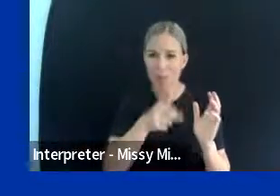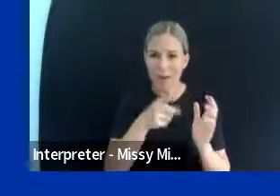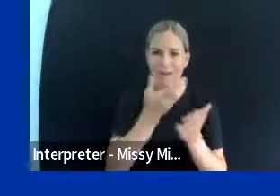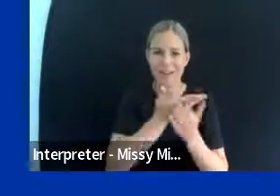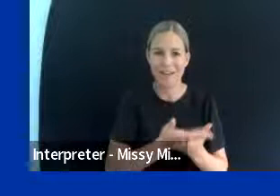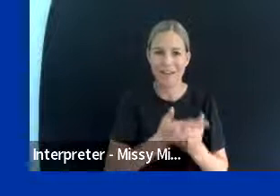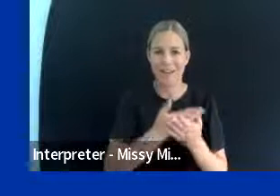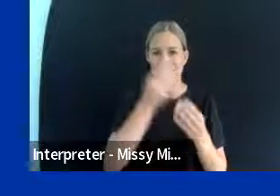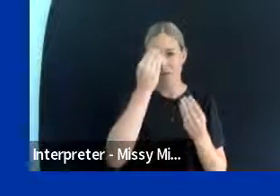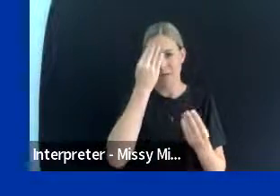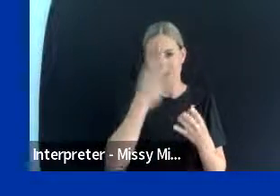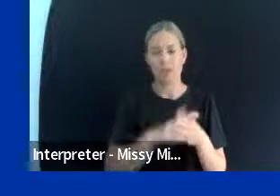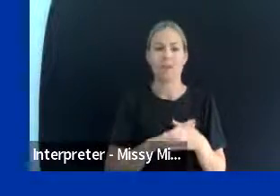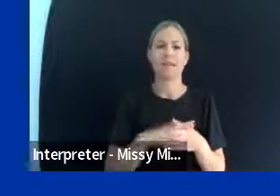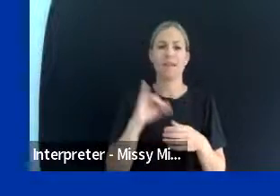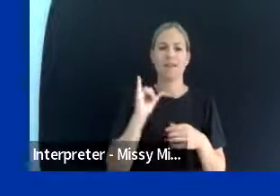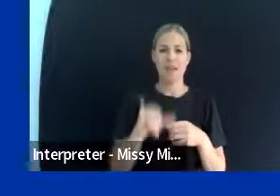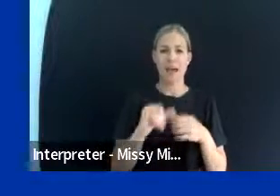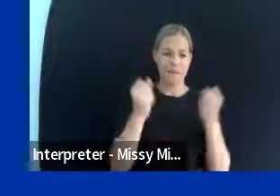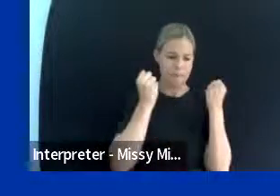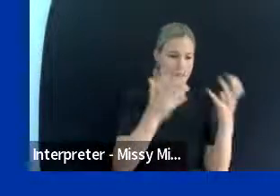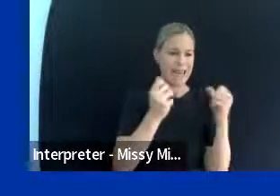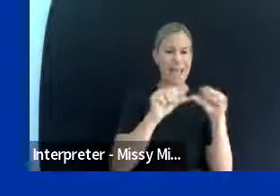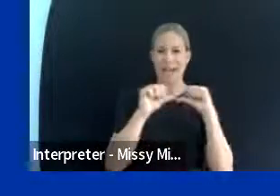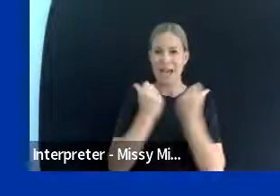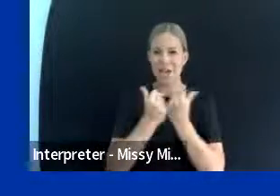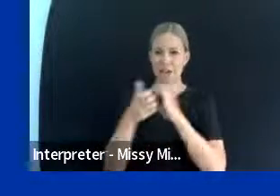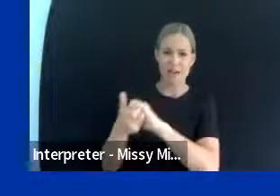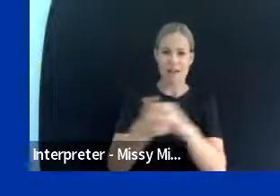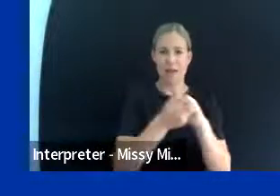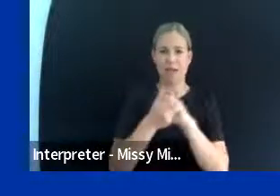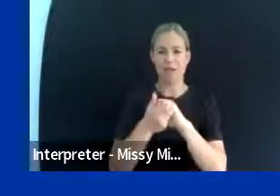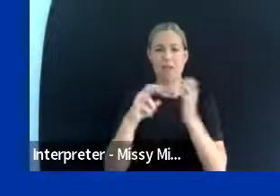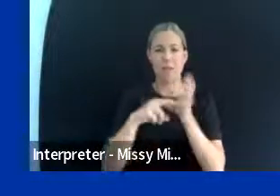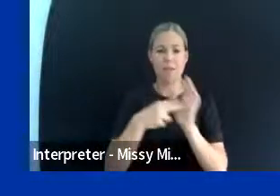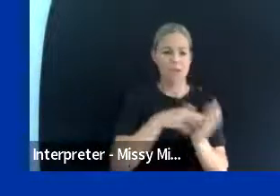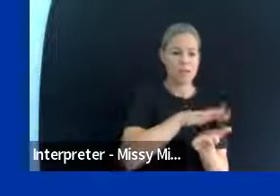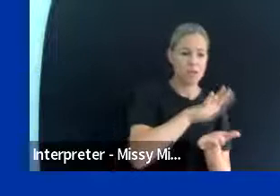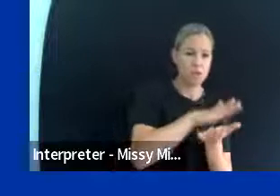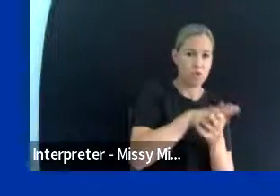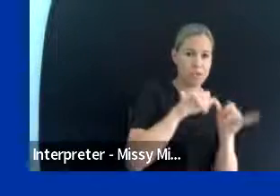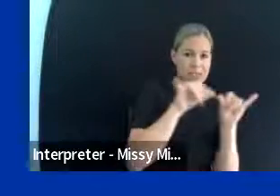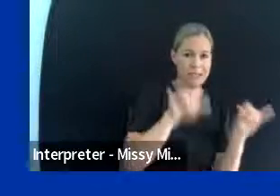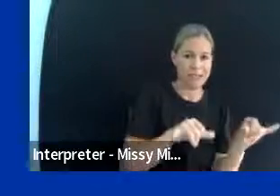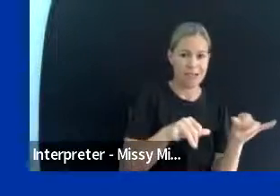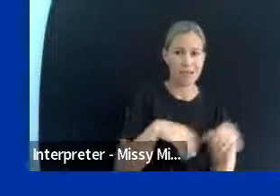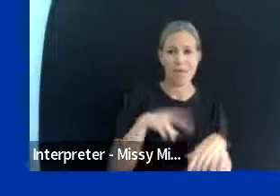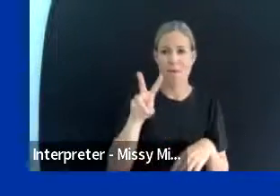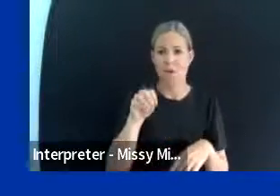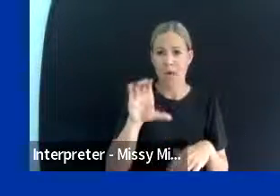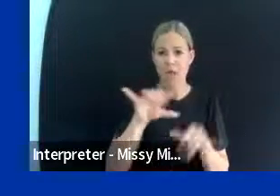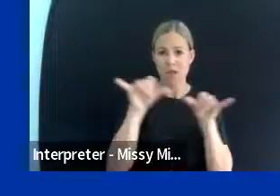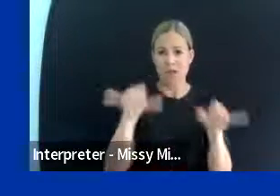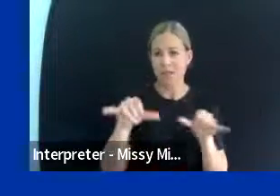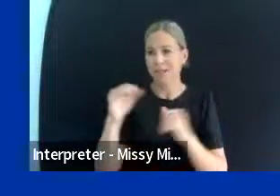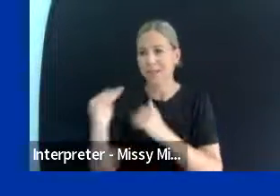collaboration really includes school systems and vocational rehabilitation and adult service systems. That idea of transition,